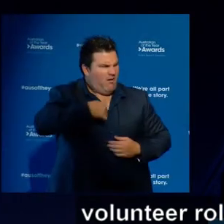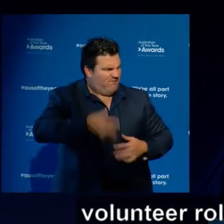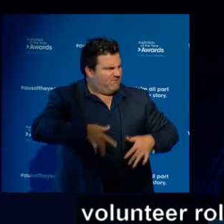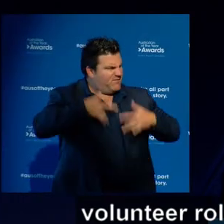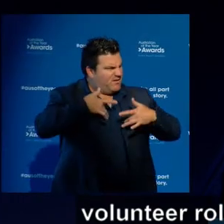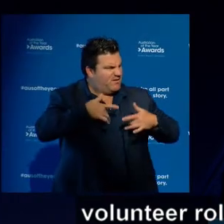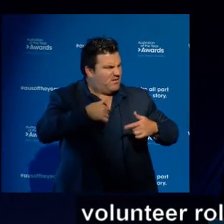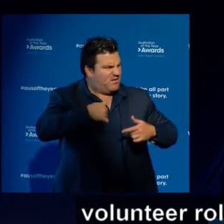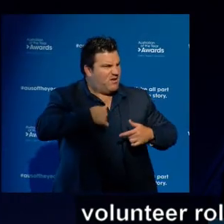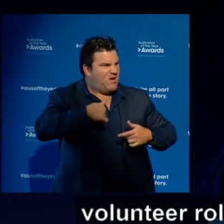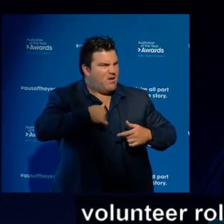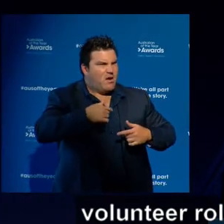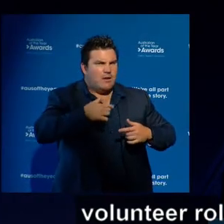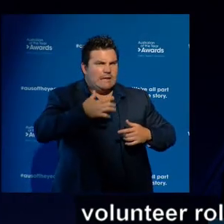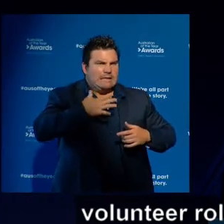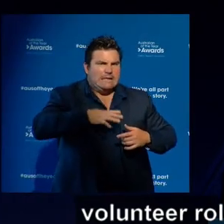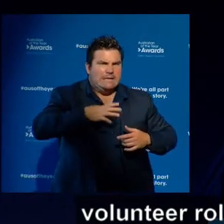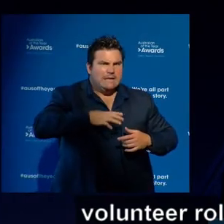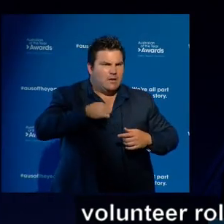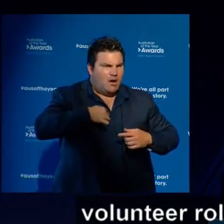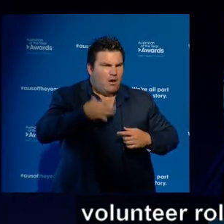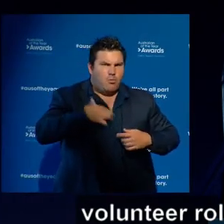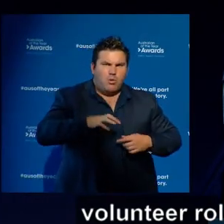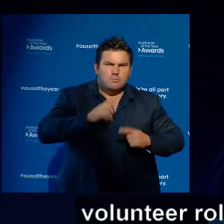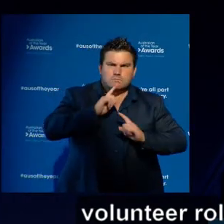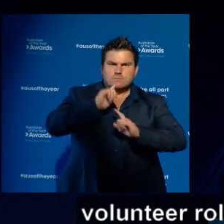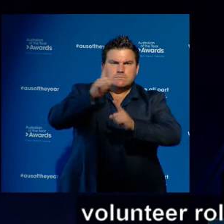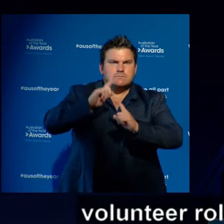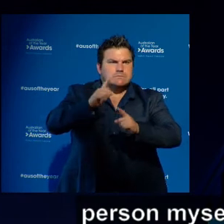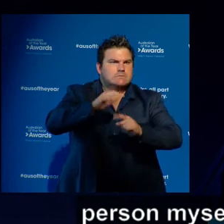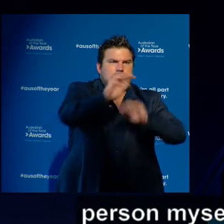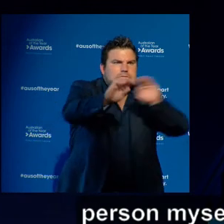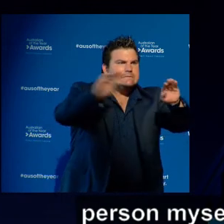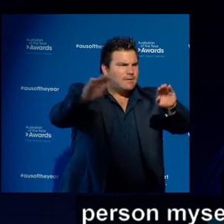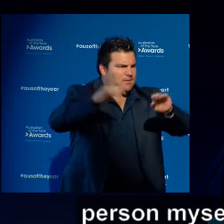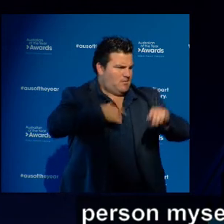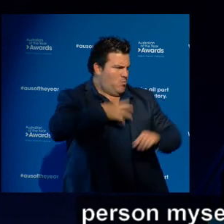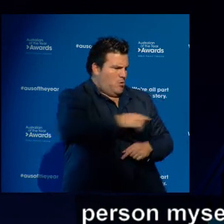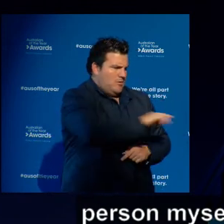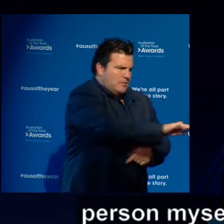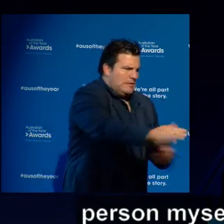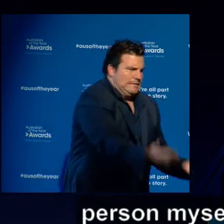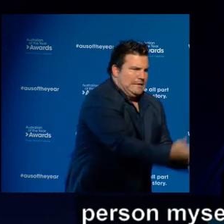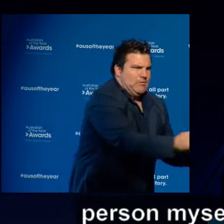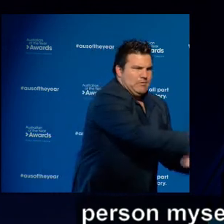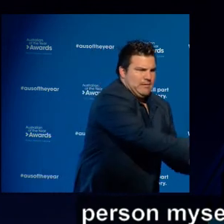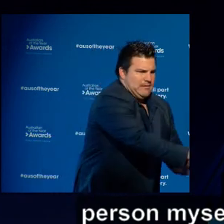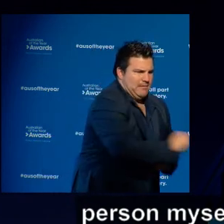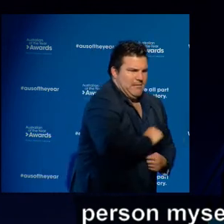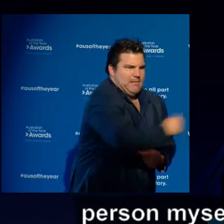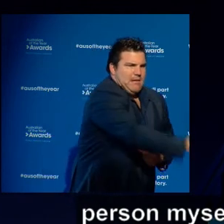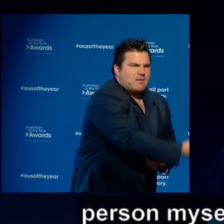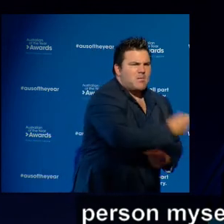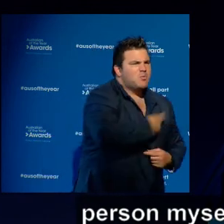felt like our voices need to be heard and our voices deserve the recognition for the incredible work that young people do. They're the